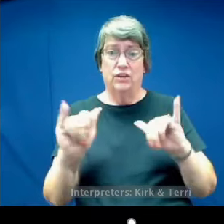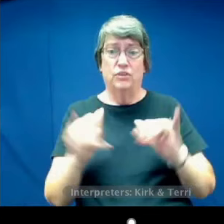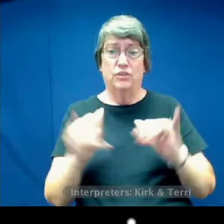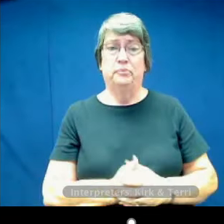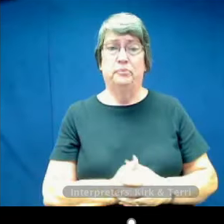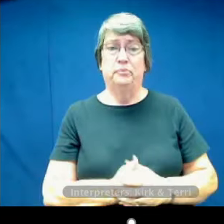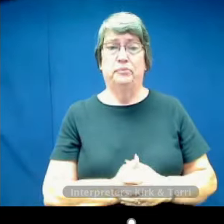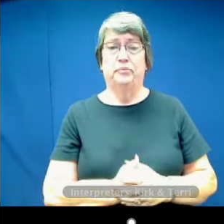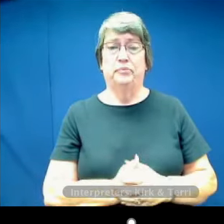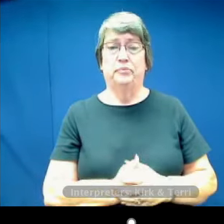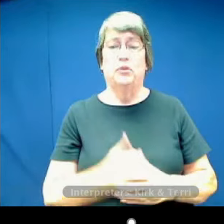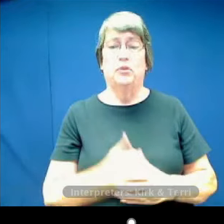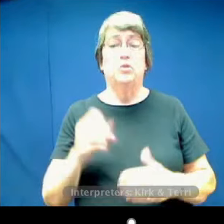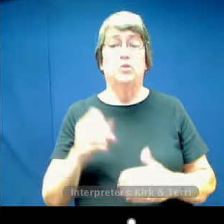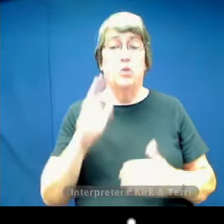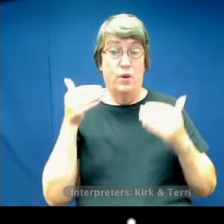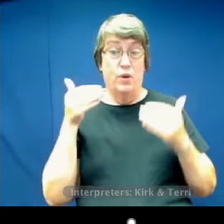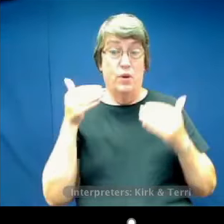And so we'll move on.